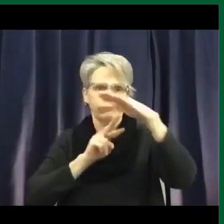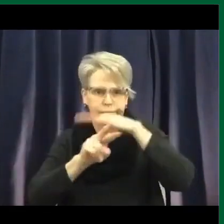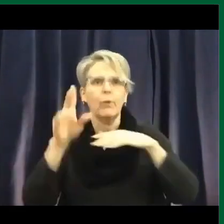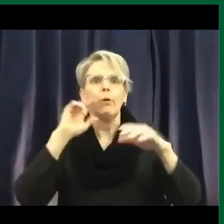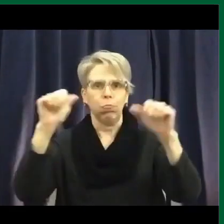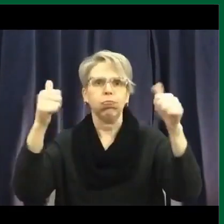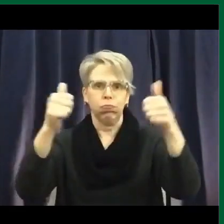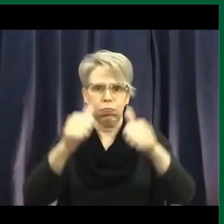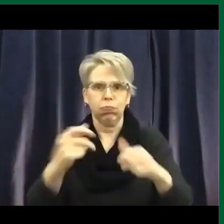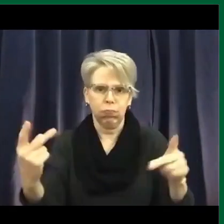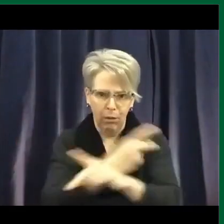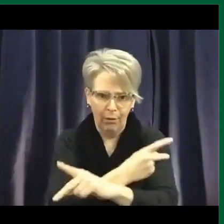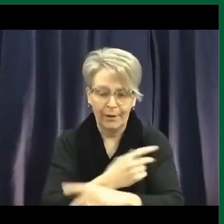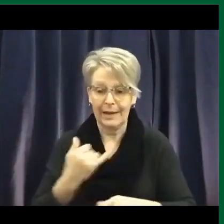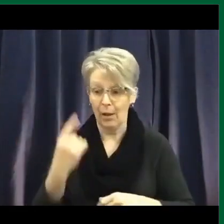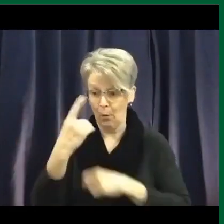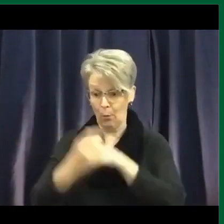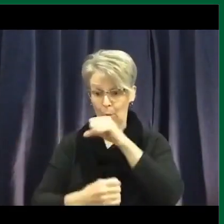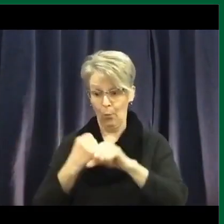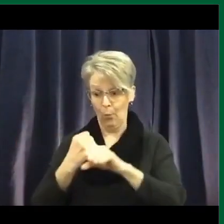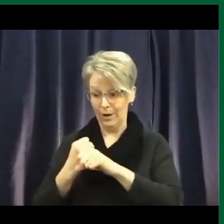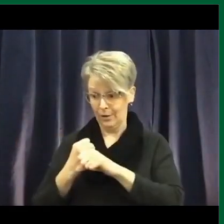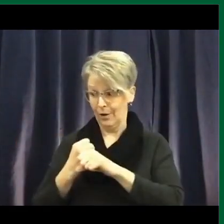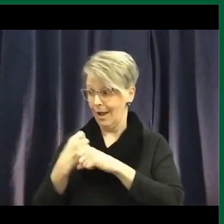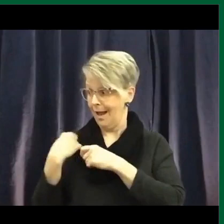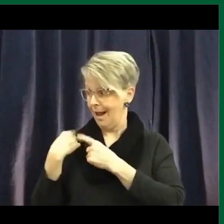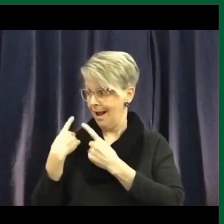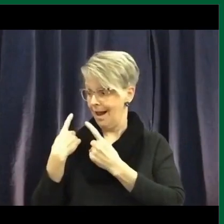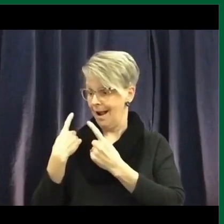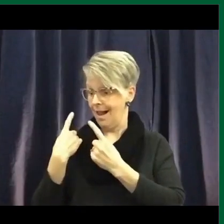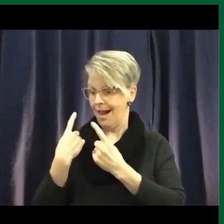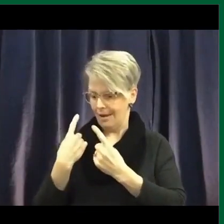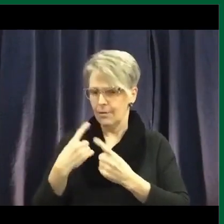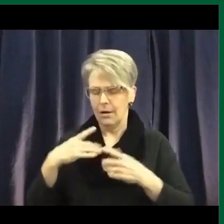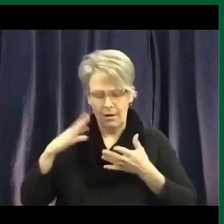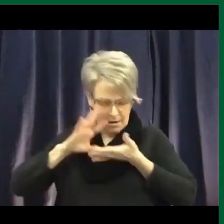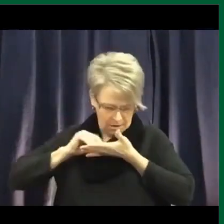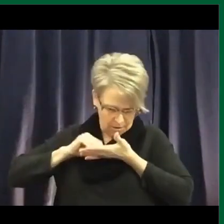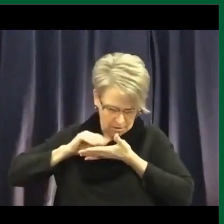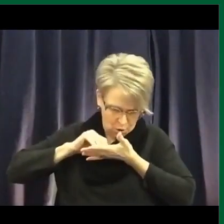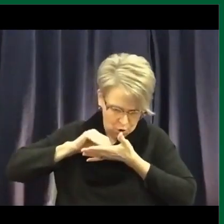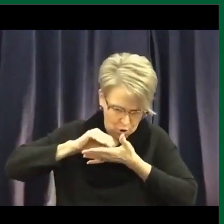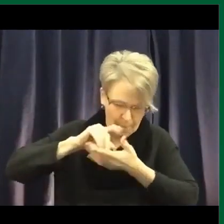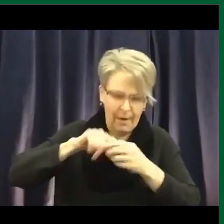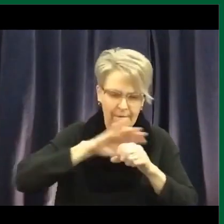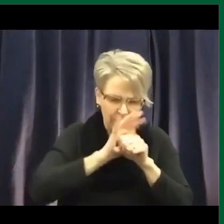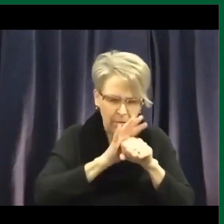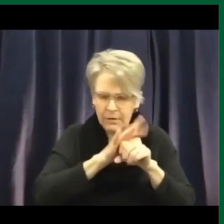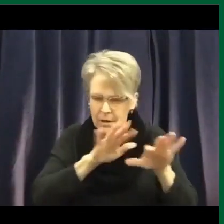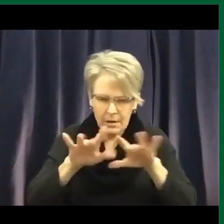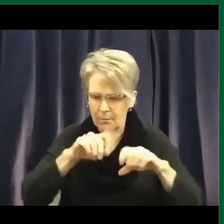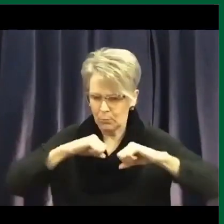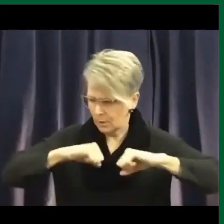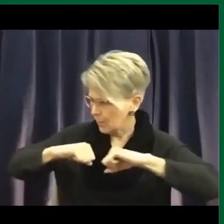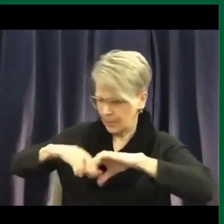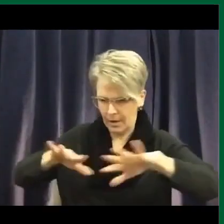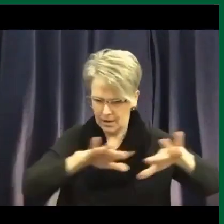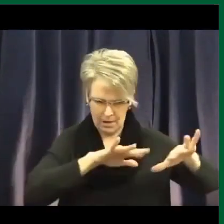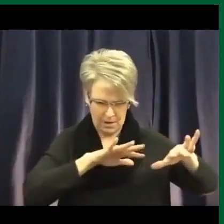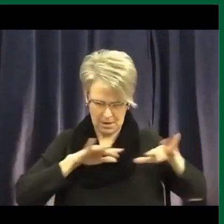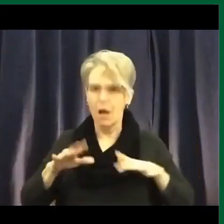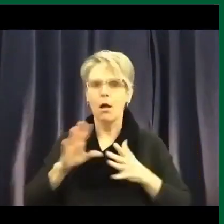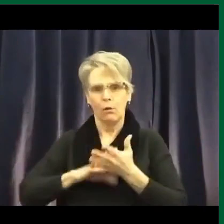today, 1 year later, we know a lot more about this virus, and we know a lot more about how to protect ourselves and those around us.